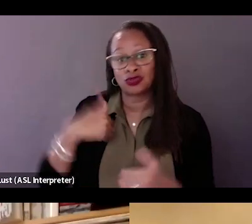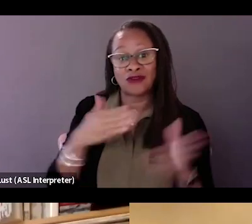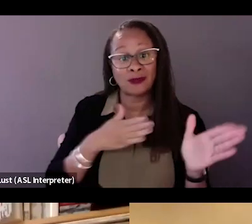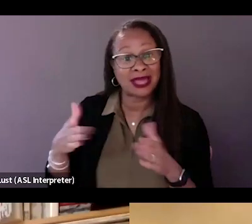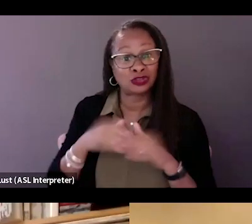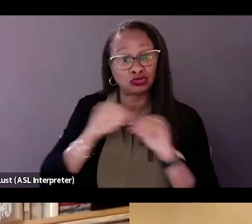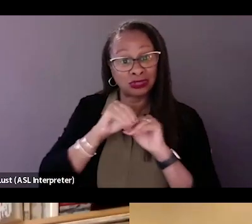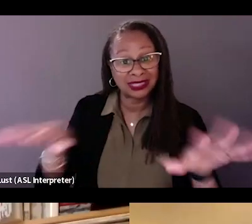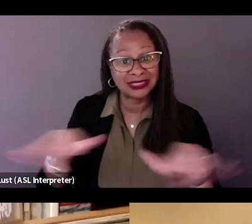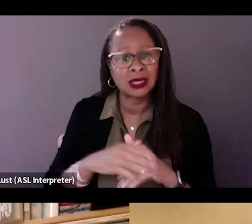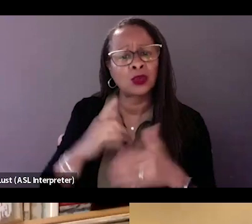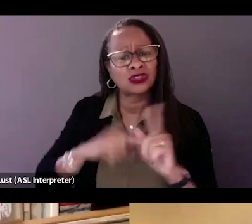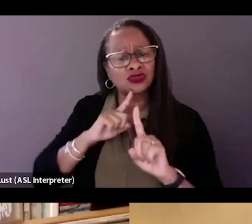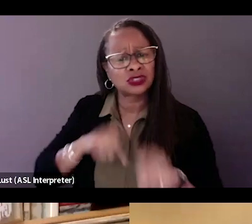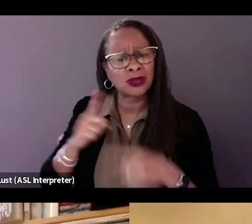that when you've shown it?